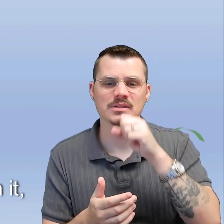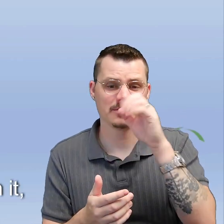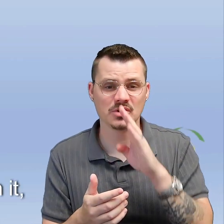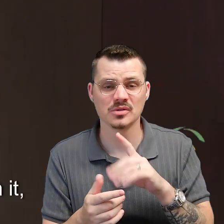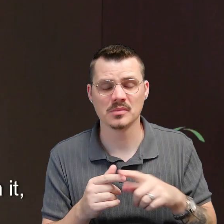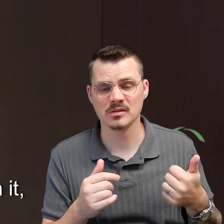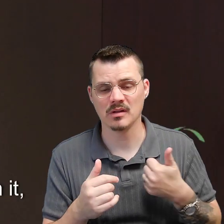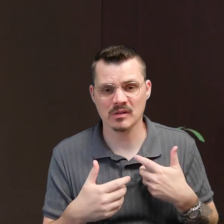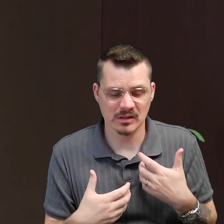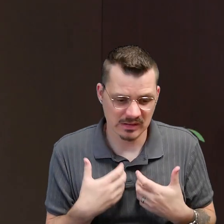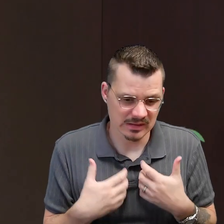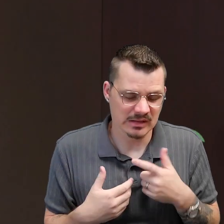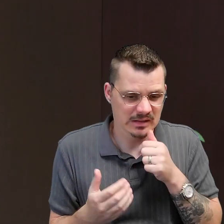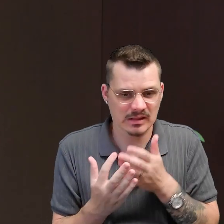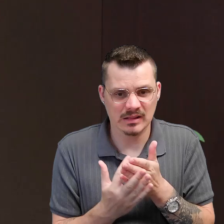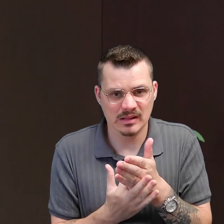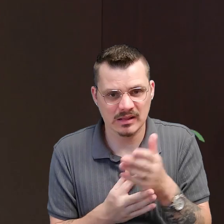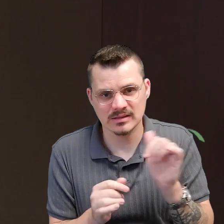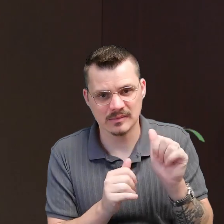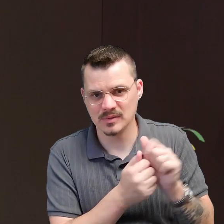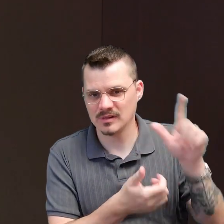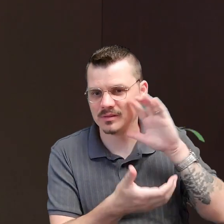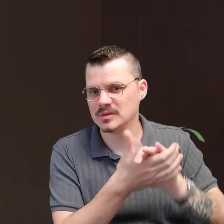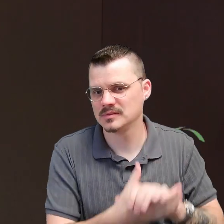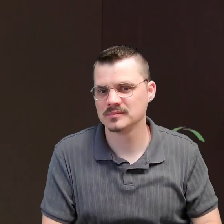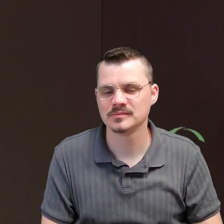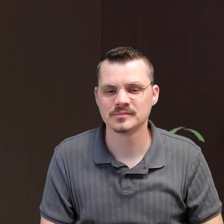pretty miserable time with it, as did he.